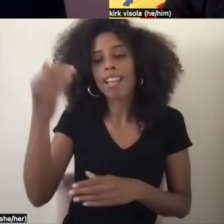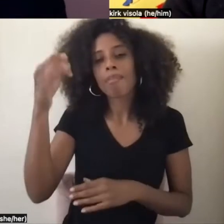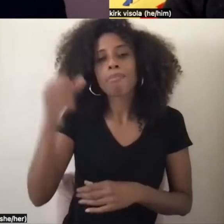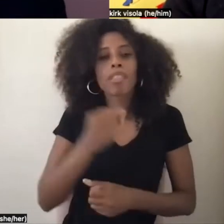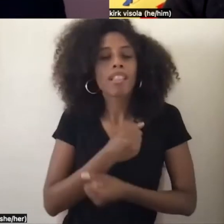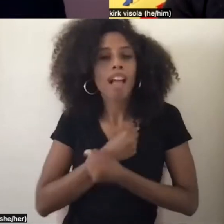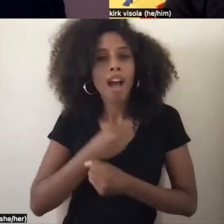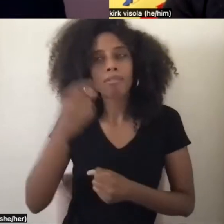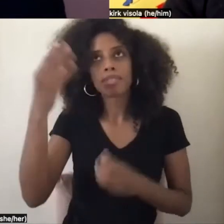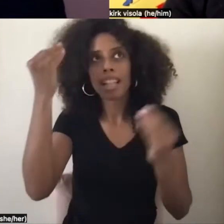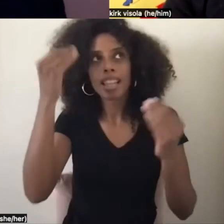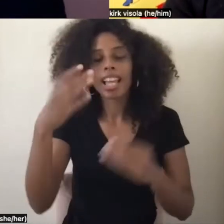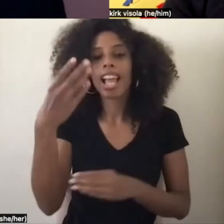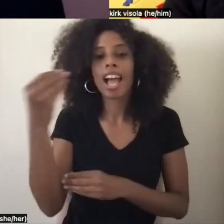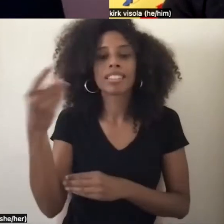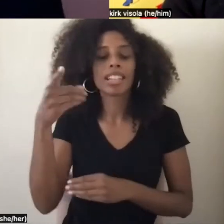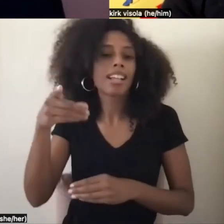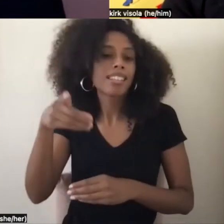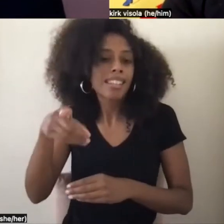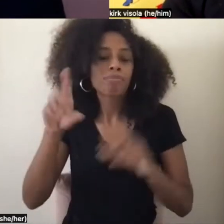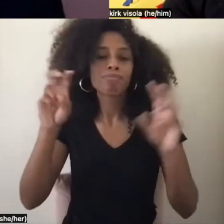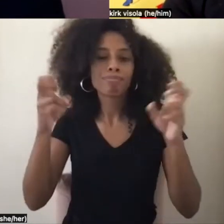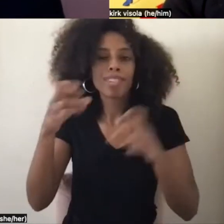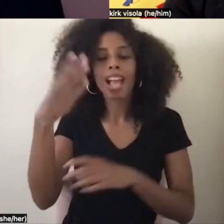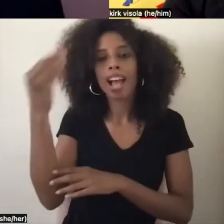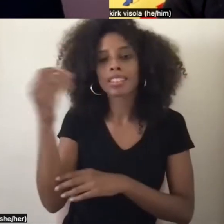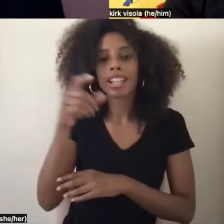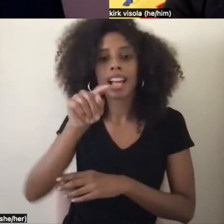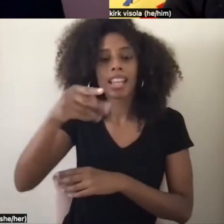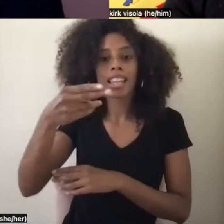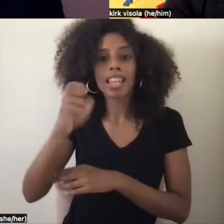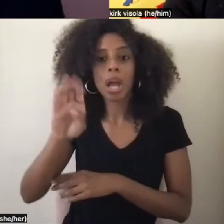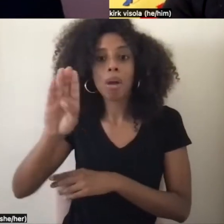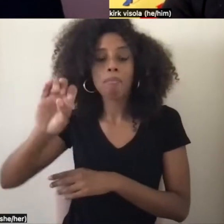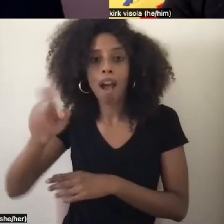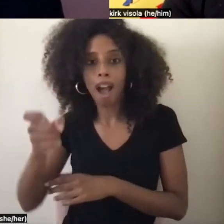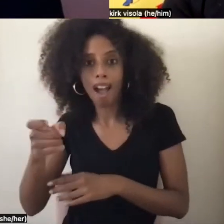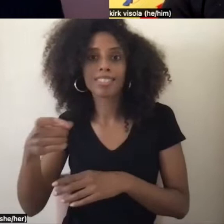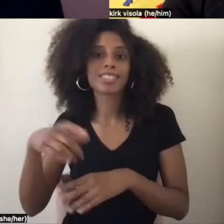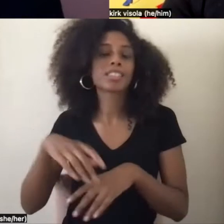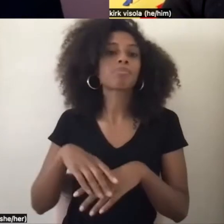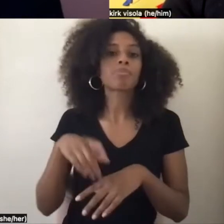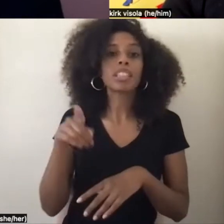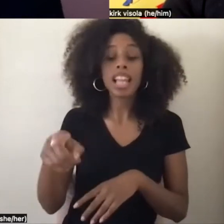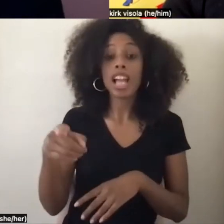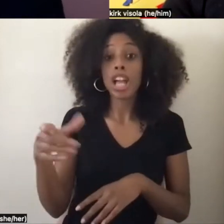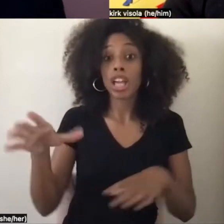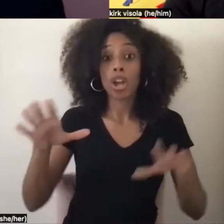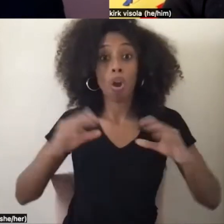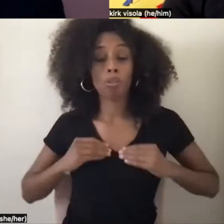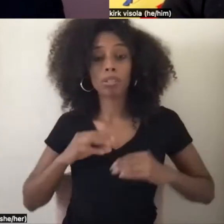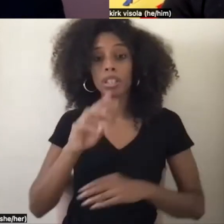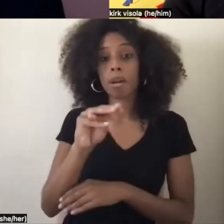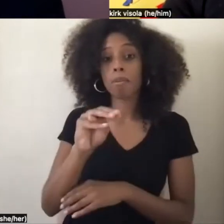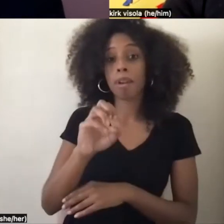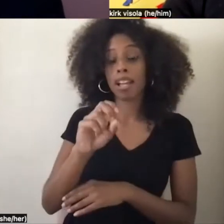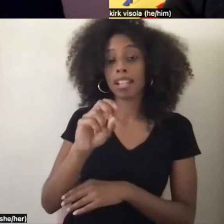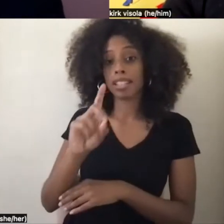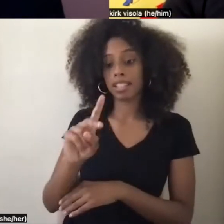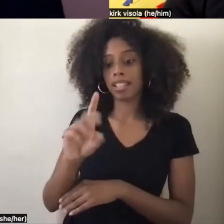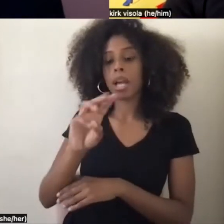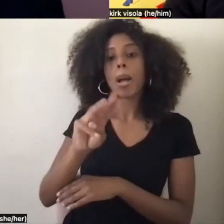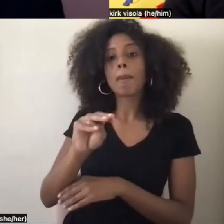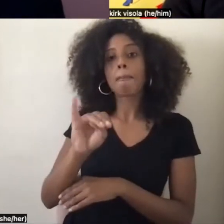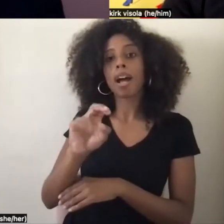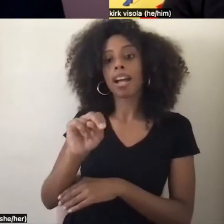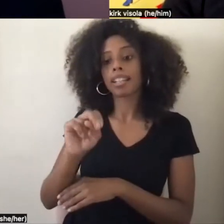solutions independently and in the corporate environment. He owns Mind the Font, trademark, a full service branding